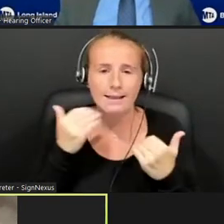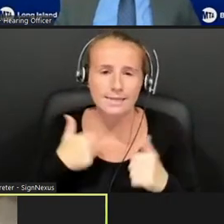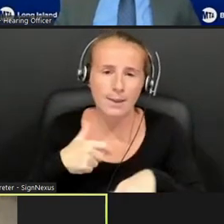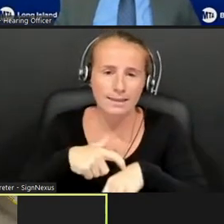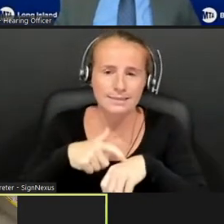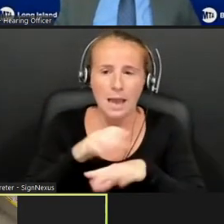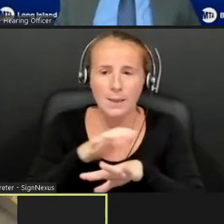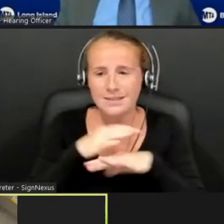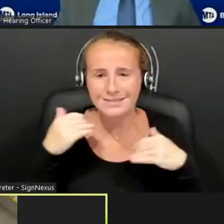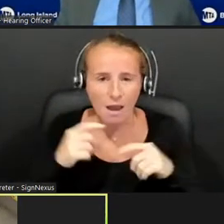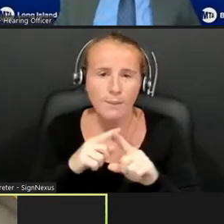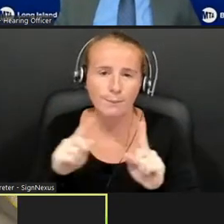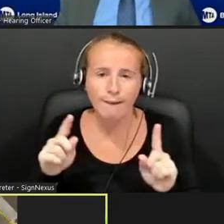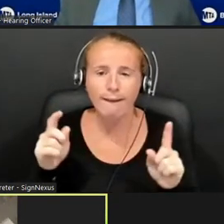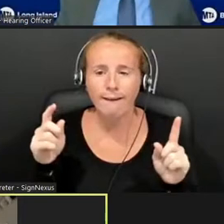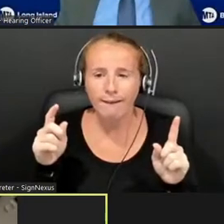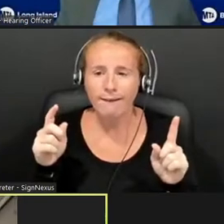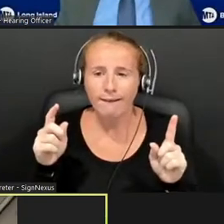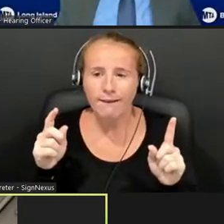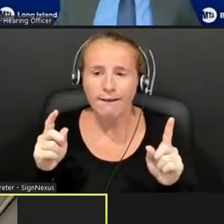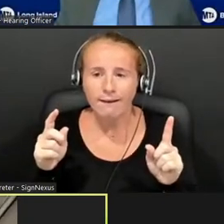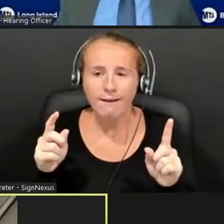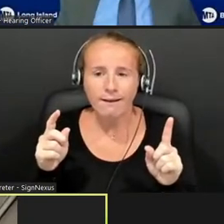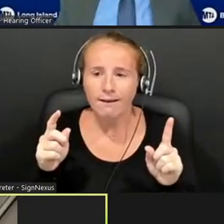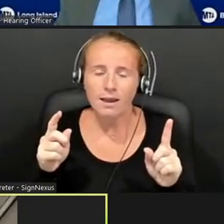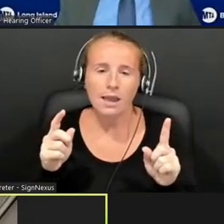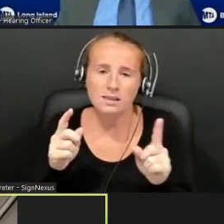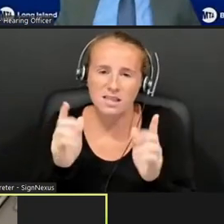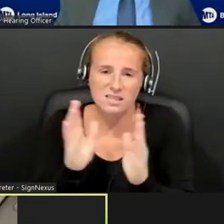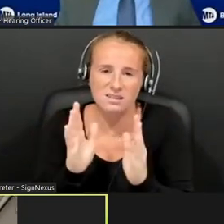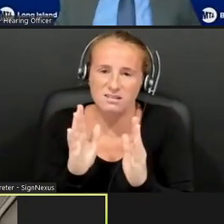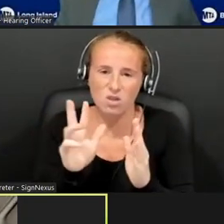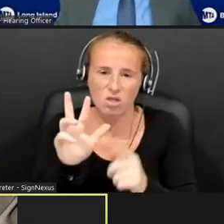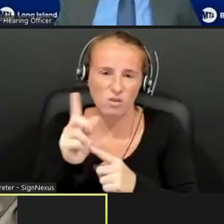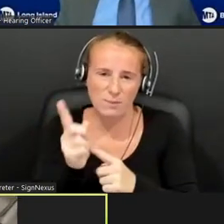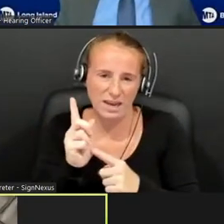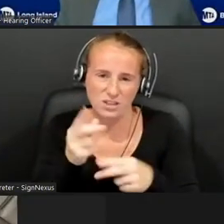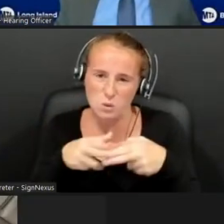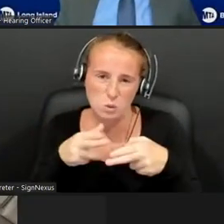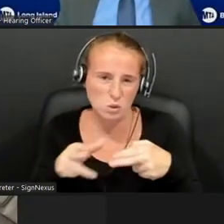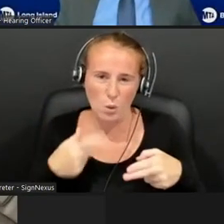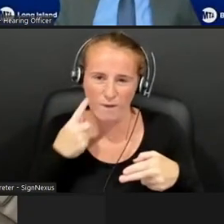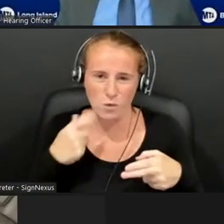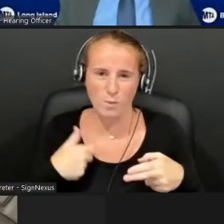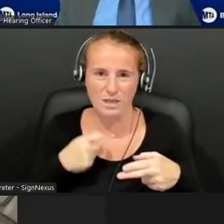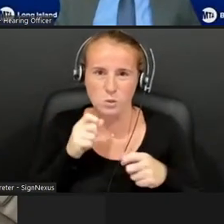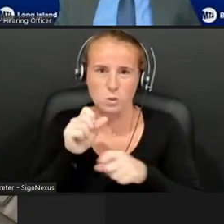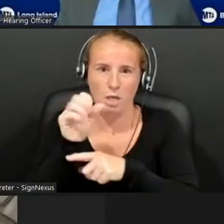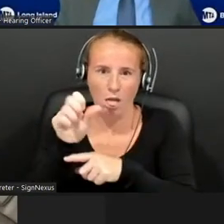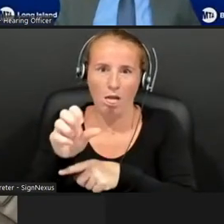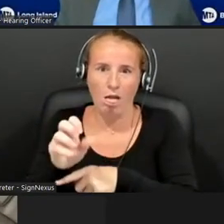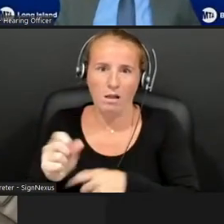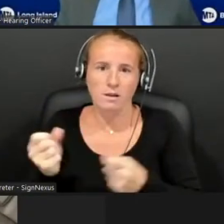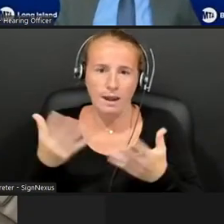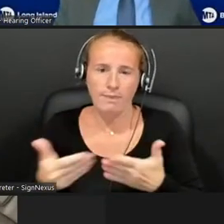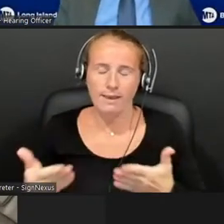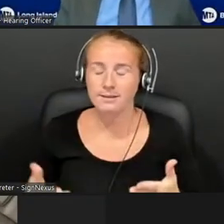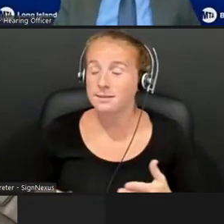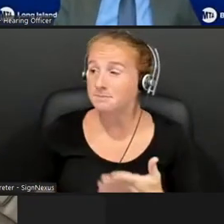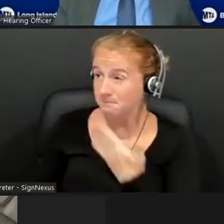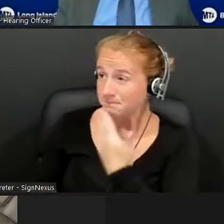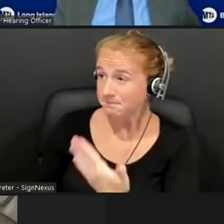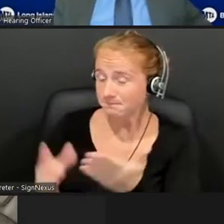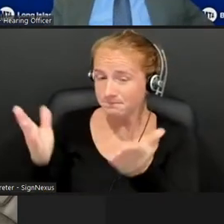it's a lot it's a very last time to say lots of things thank you thank you our next speaker